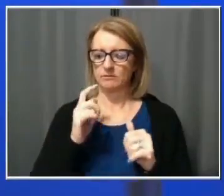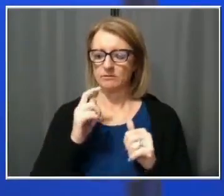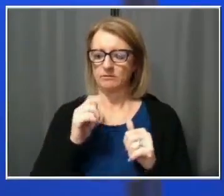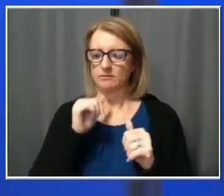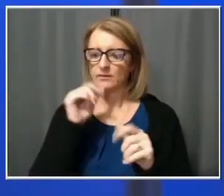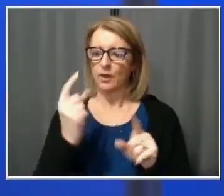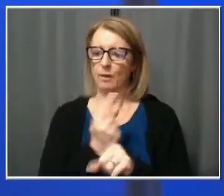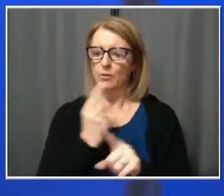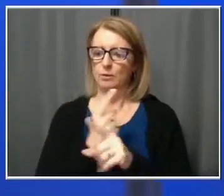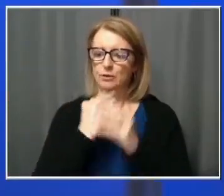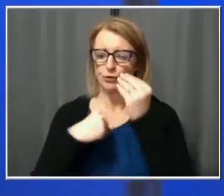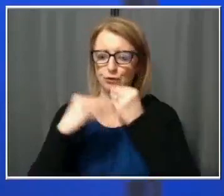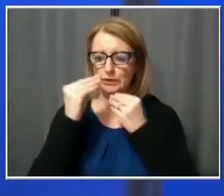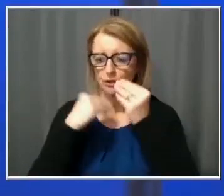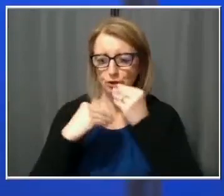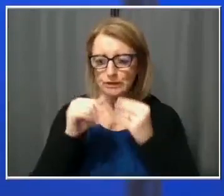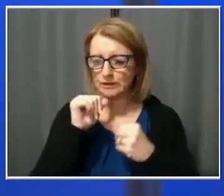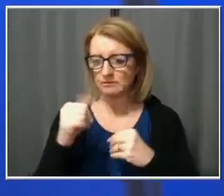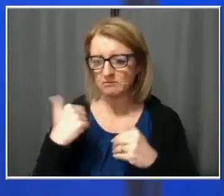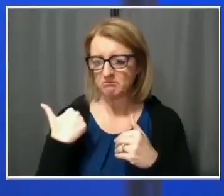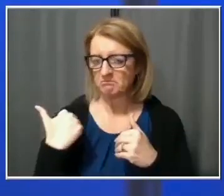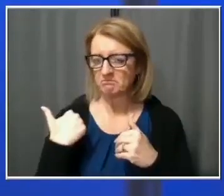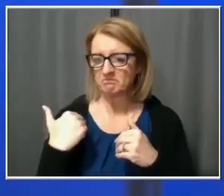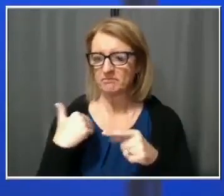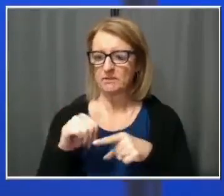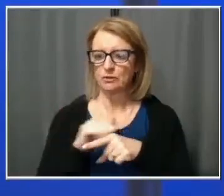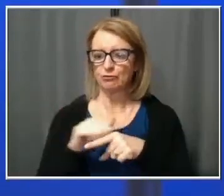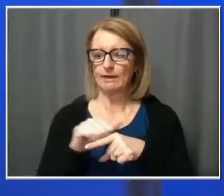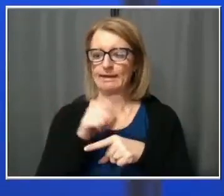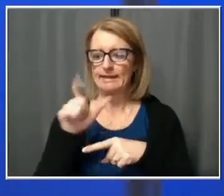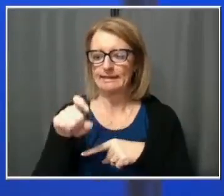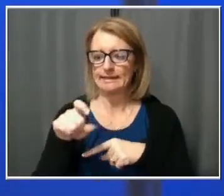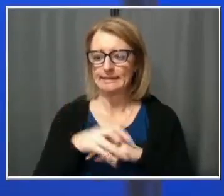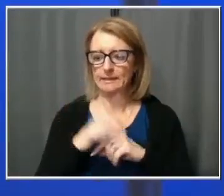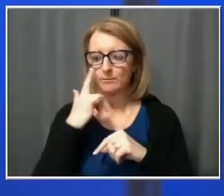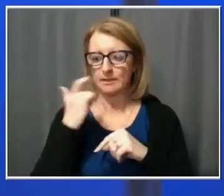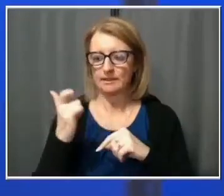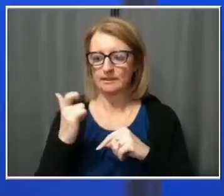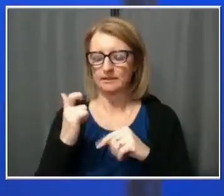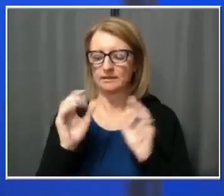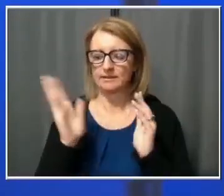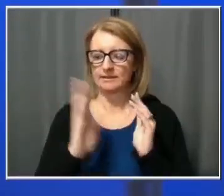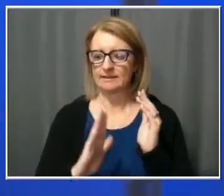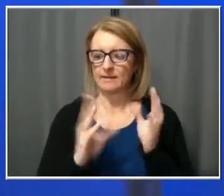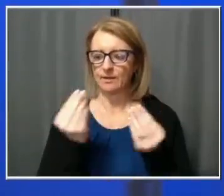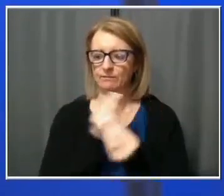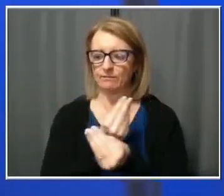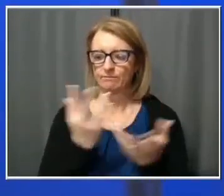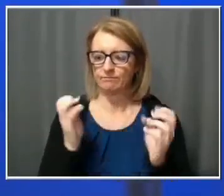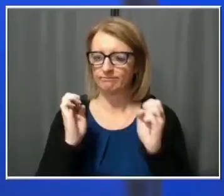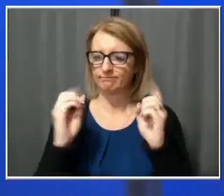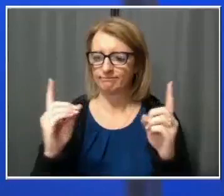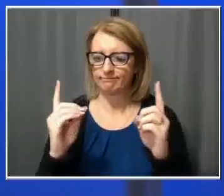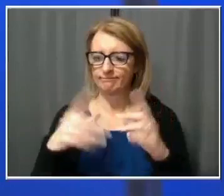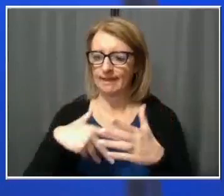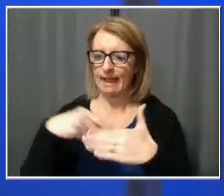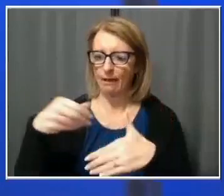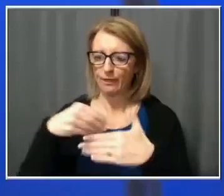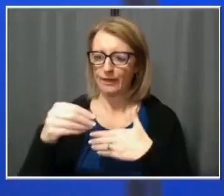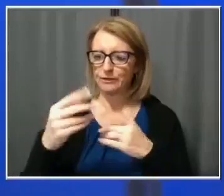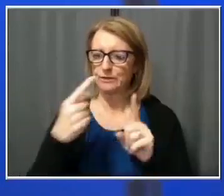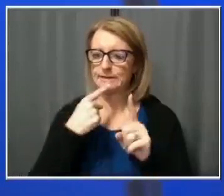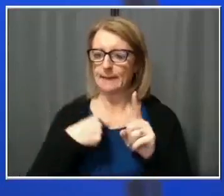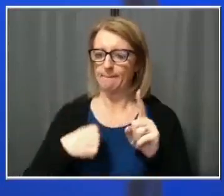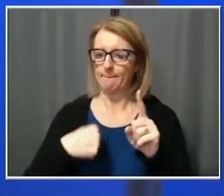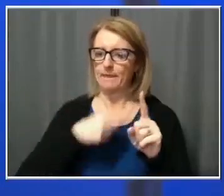proper nutrition and training that I needed, just because there was never any information out there to tell me or my parents